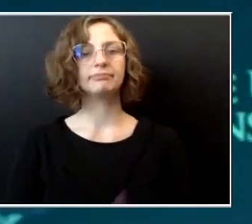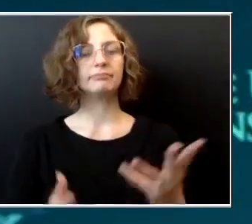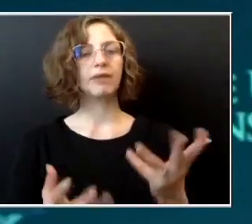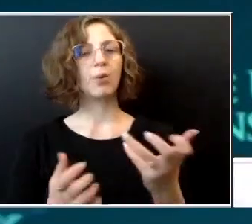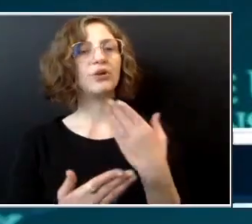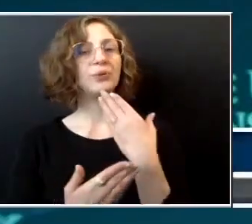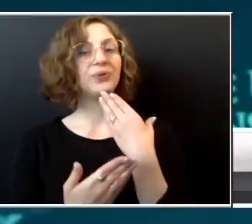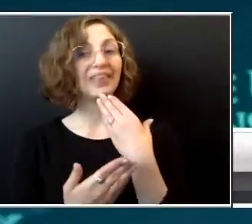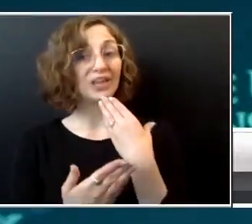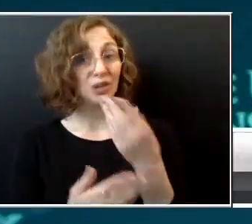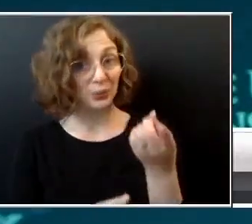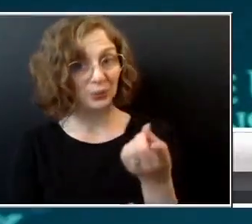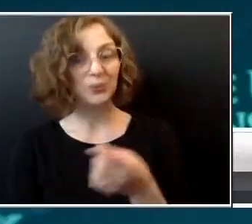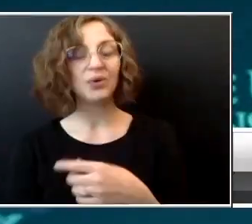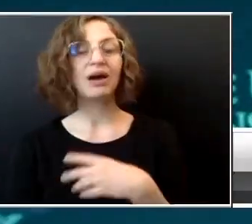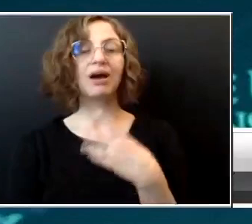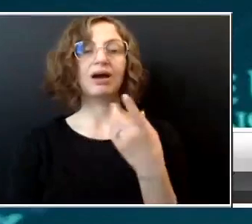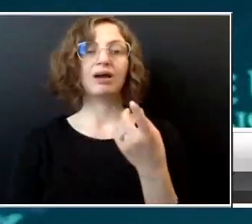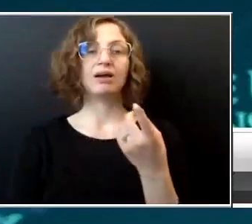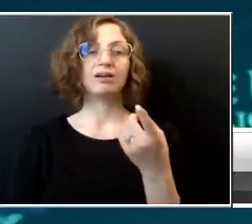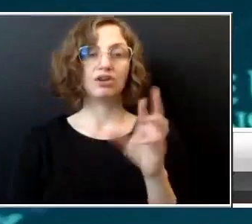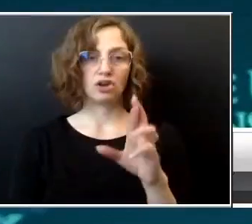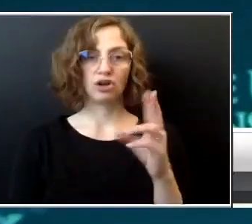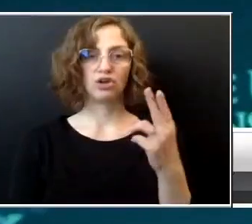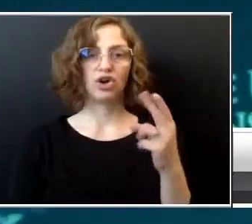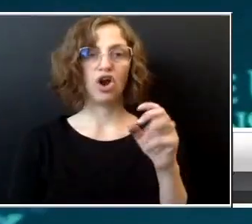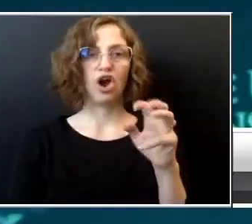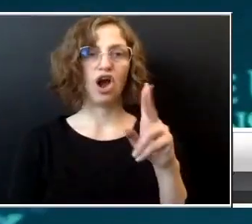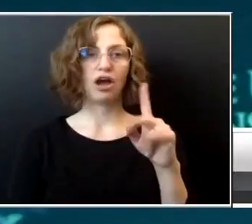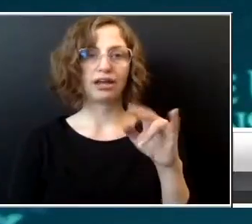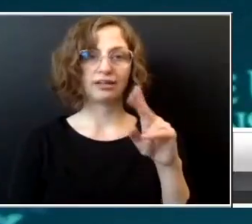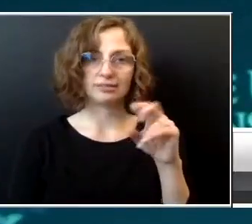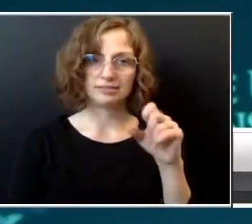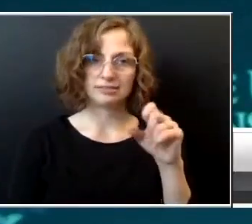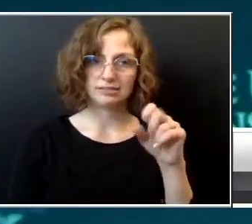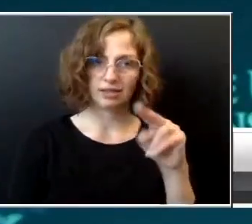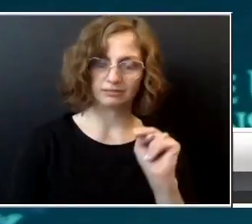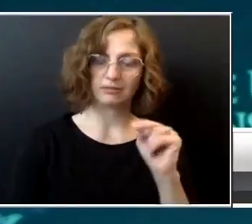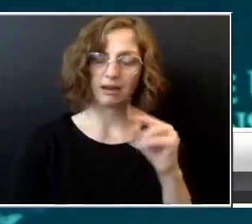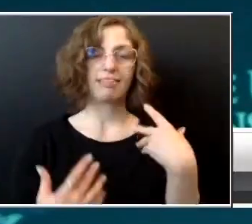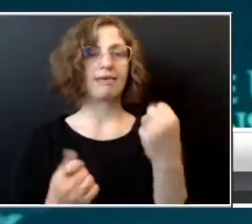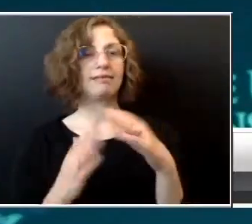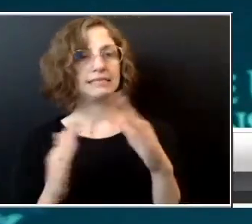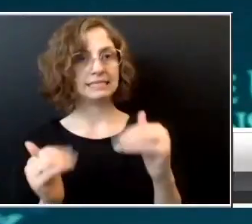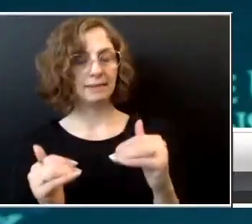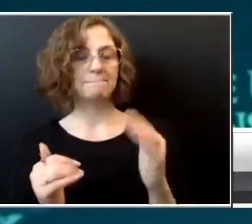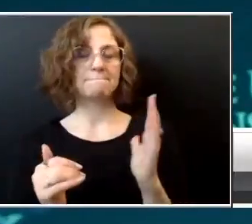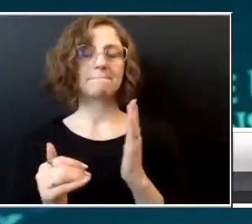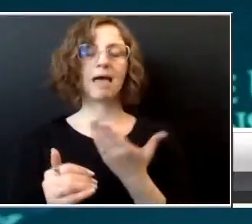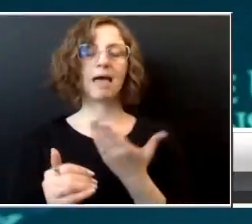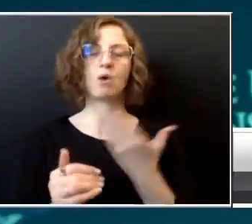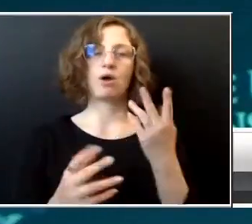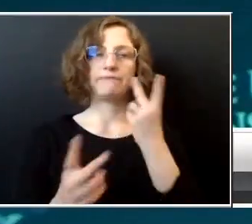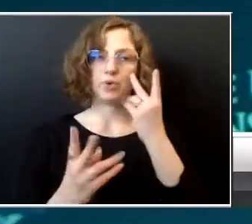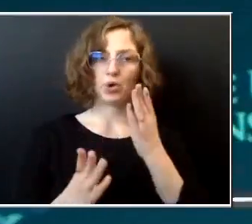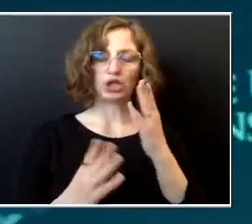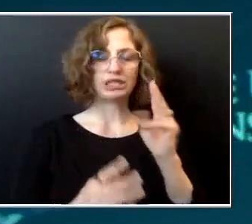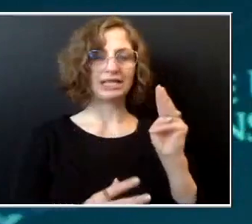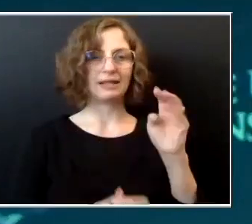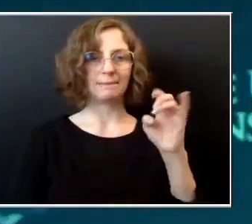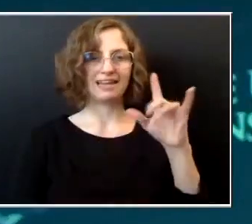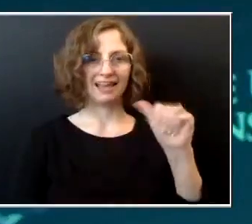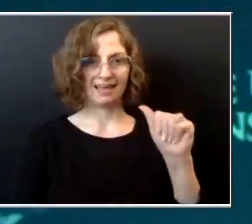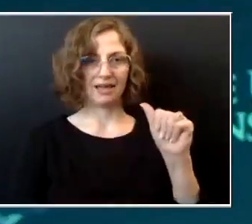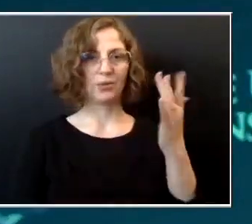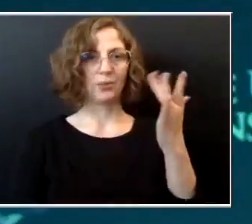Dr. Hawkinson and the health system and our viewers in the media, because I think a lot of people were terrified. I know that